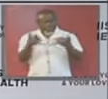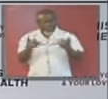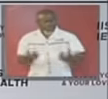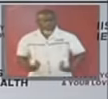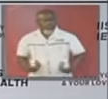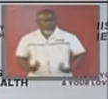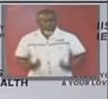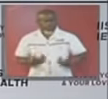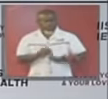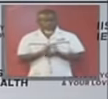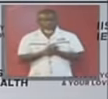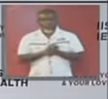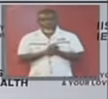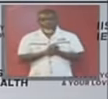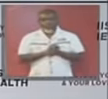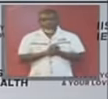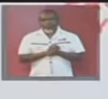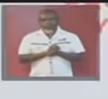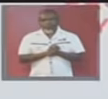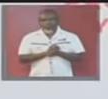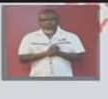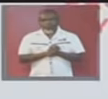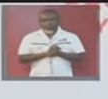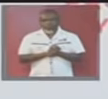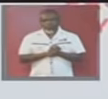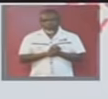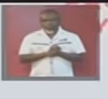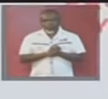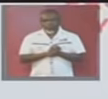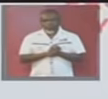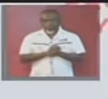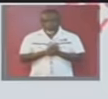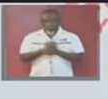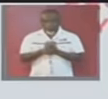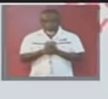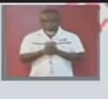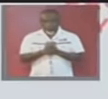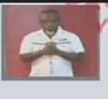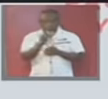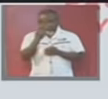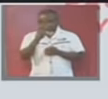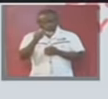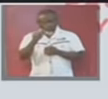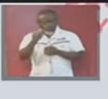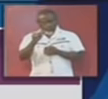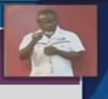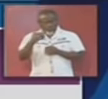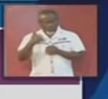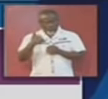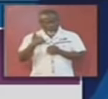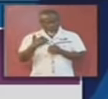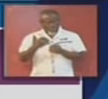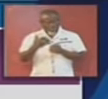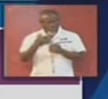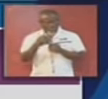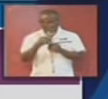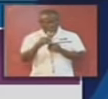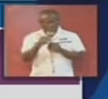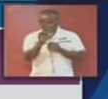think Dr. Wheeler already started to allude to it, so I think she'll respond. Is there a microchip in the COVID-19